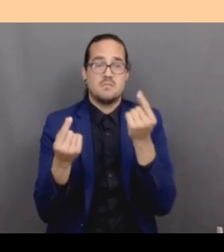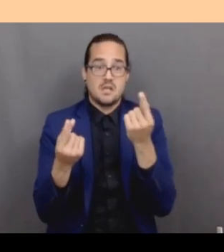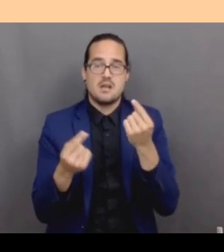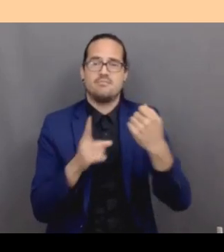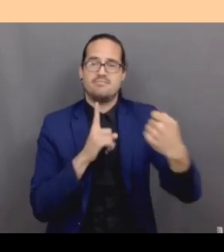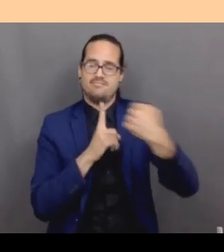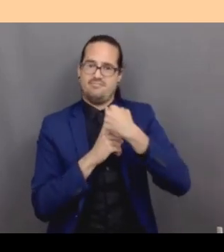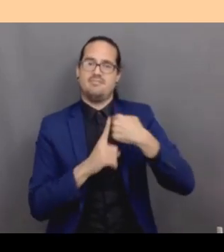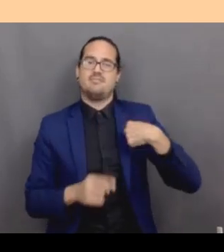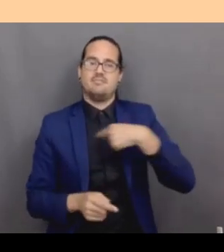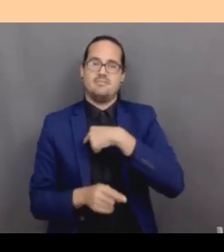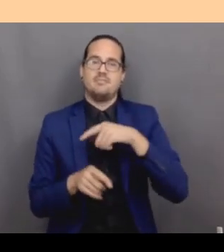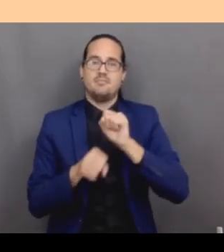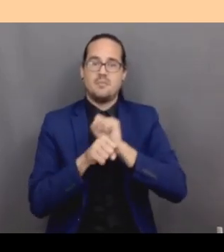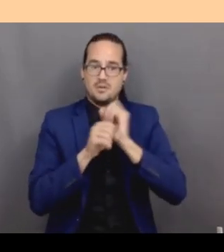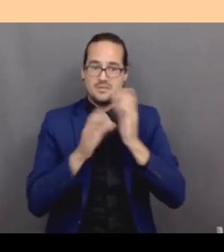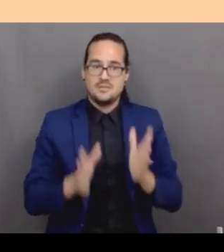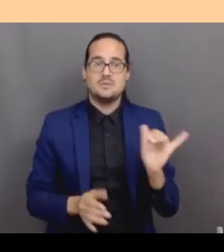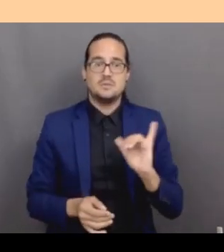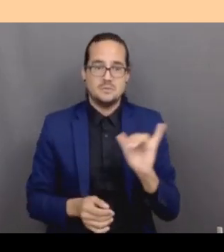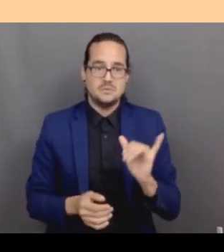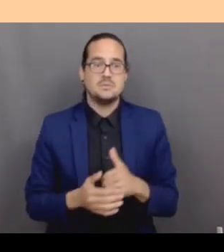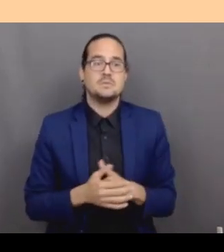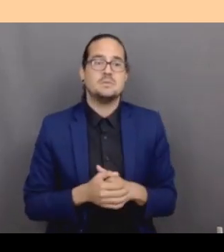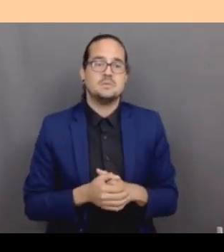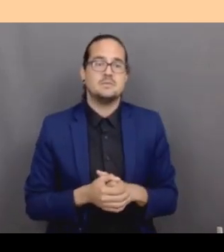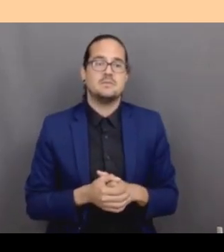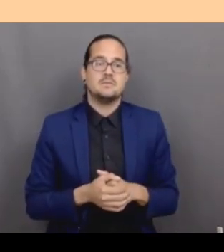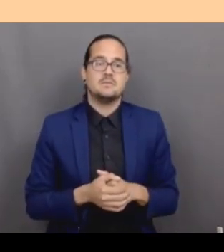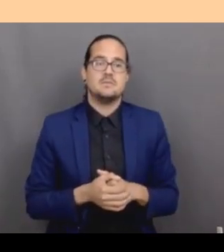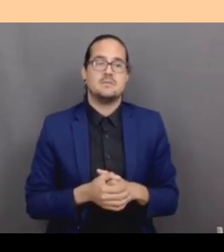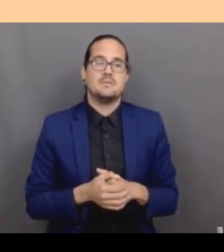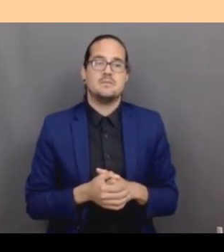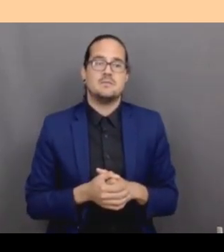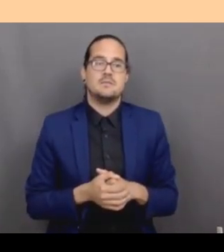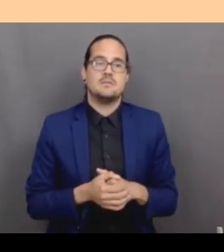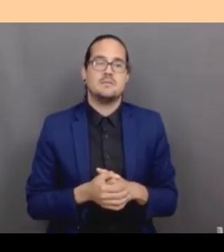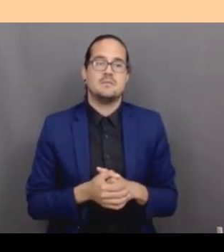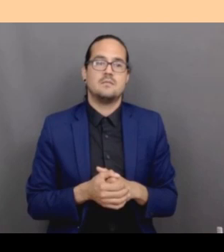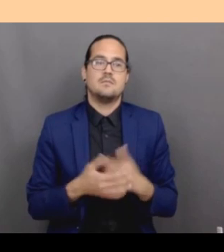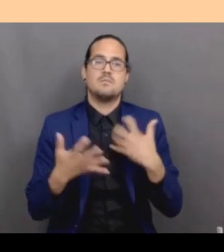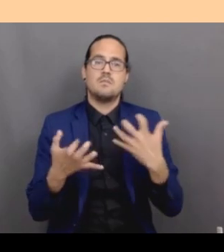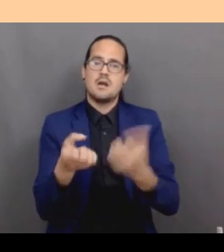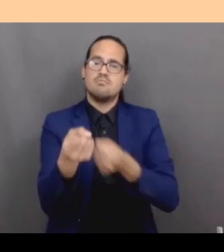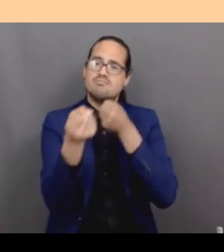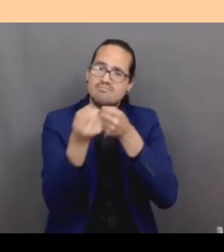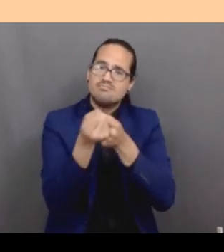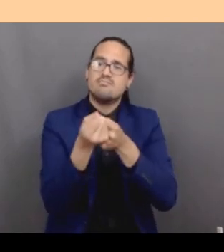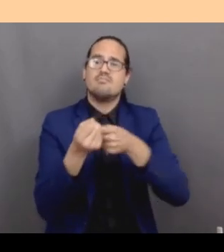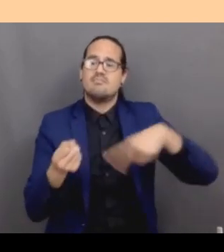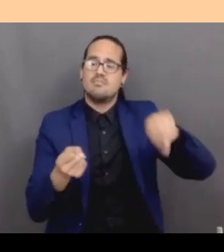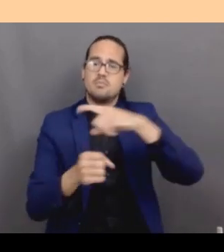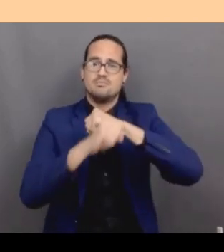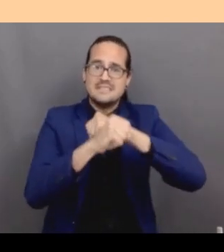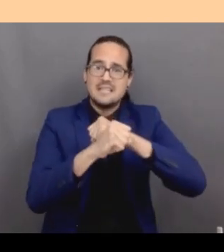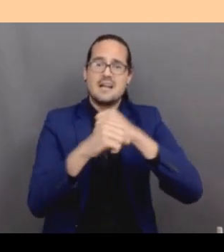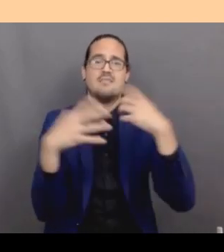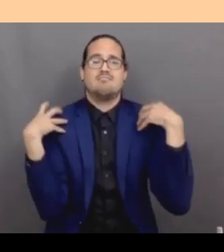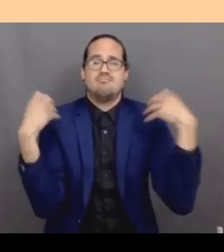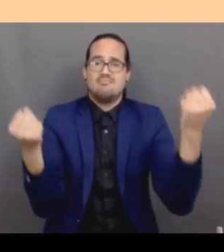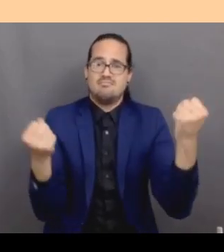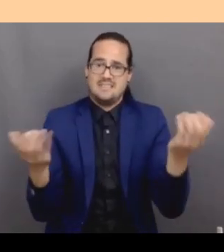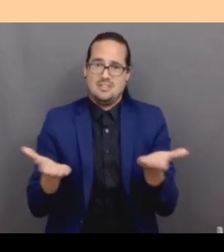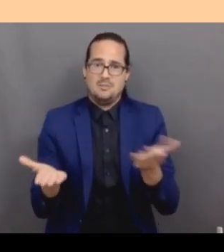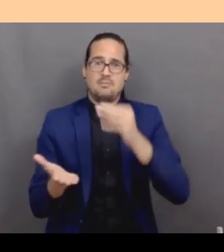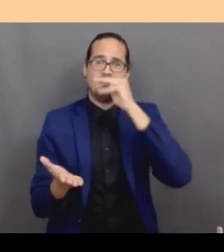protect the health, well-being, and safety and sufficiency of all county residents of Marin County. We've been here